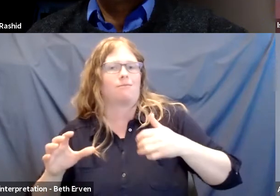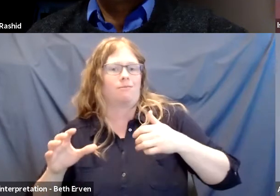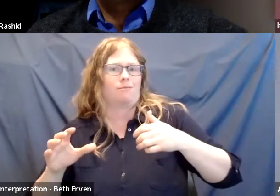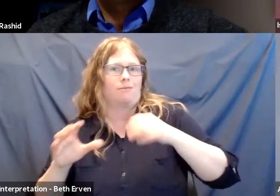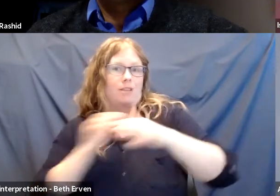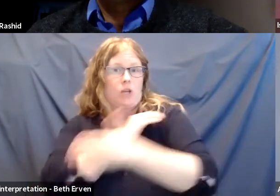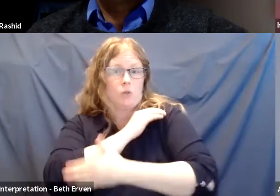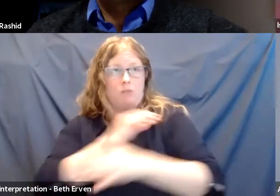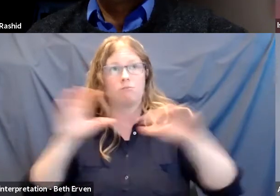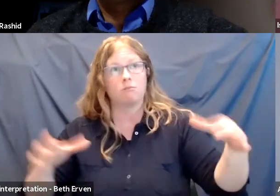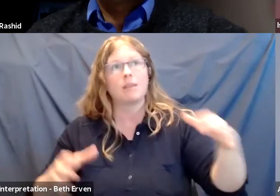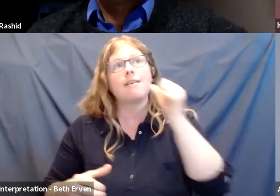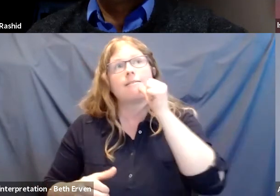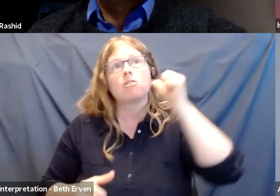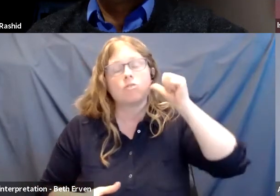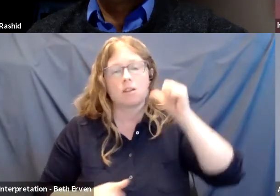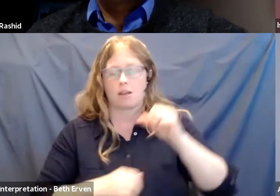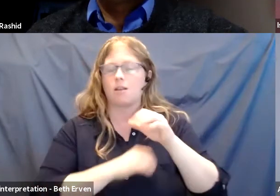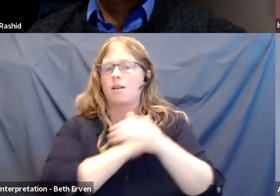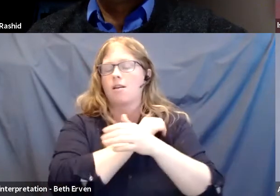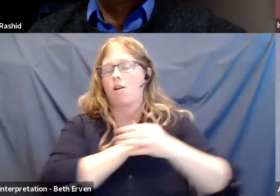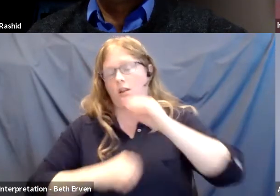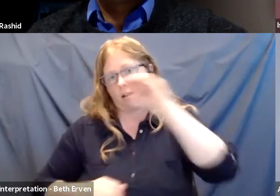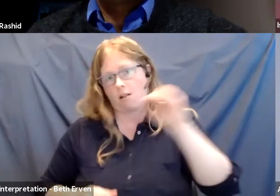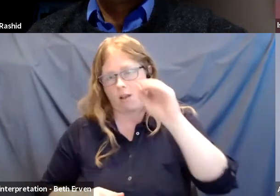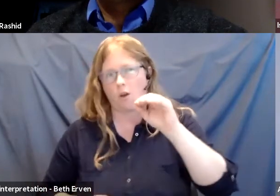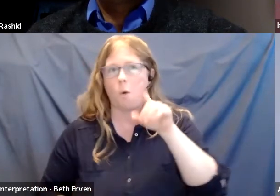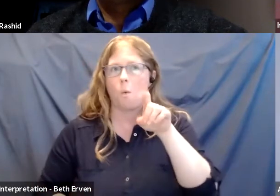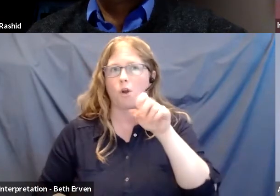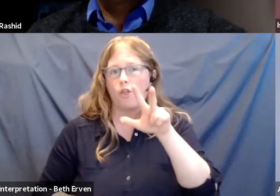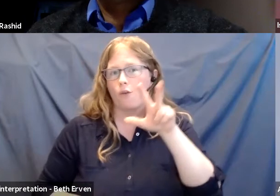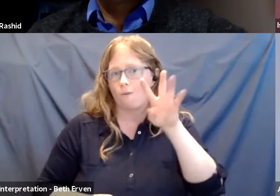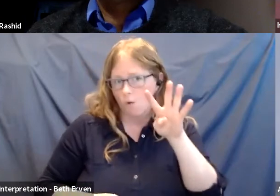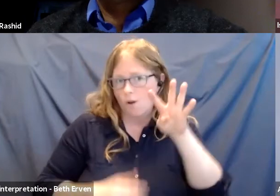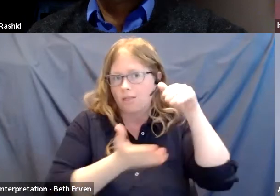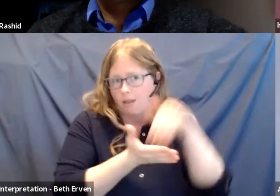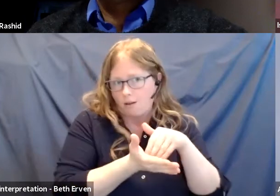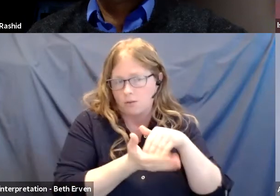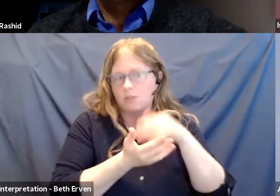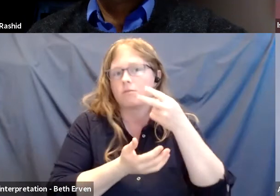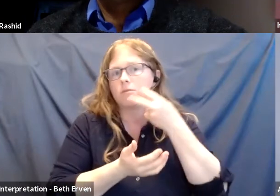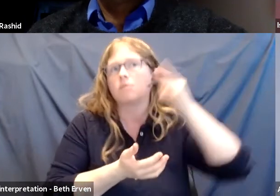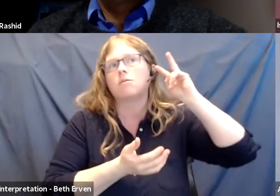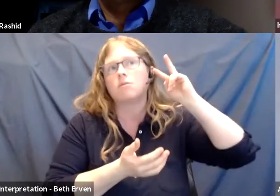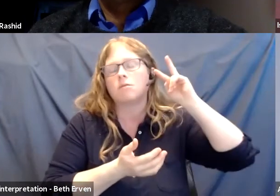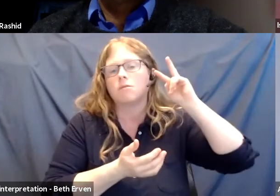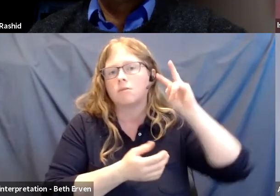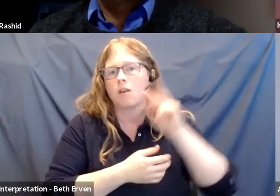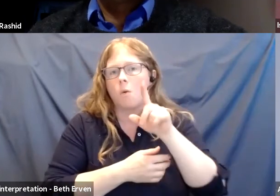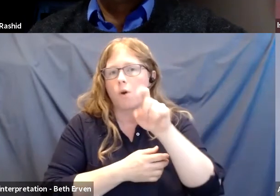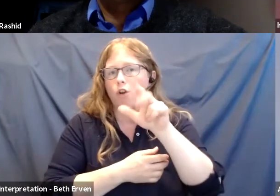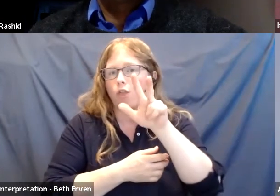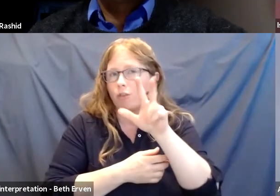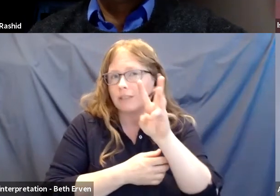yesterday, Ontario administered 134,000 vaccines in a day. The day before, it was about 136,000 vaccines in a